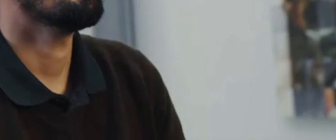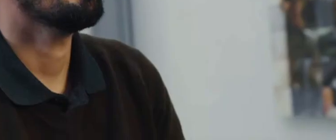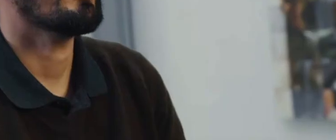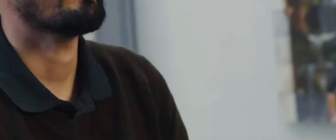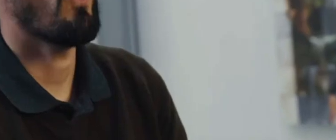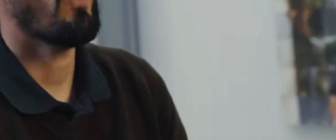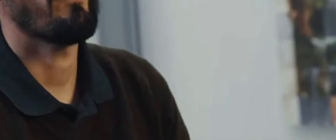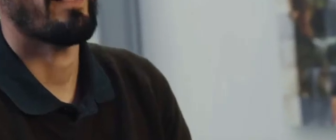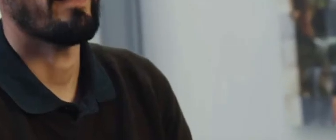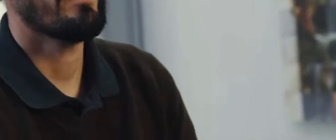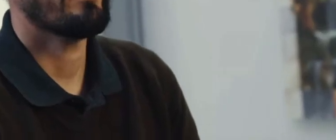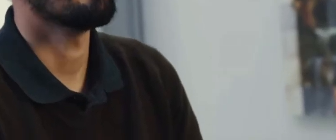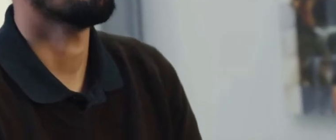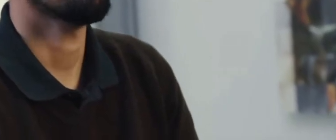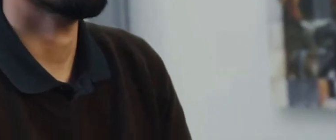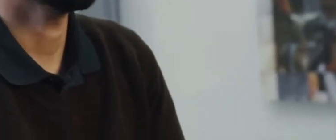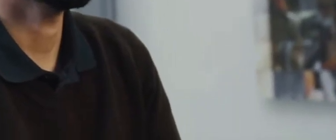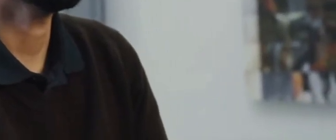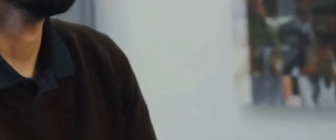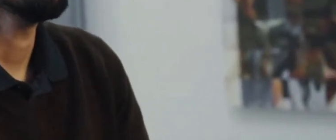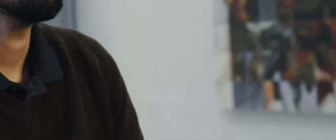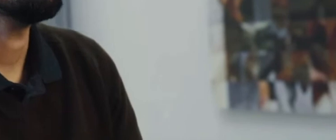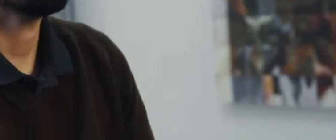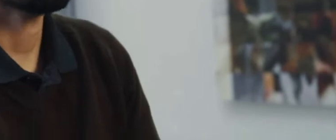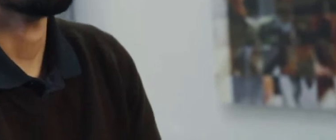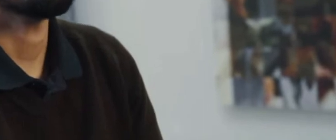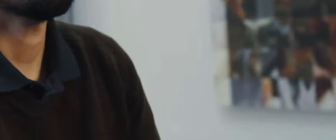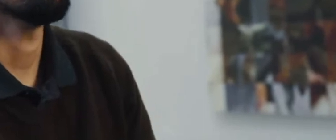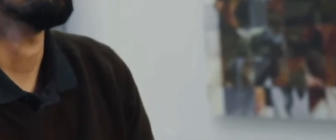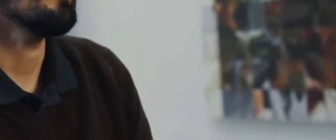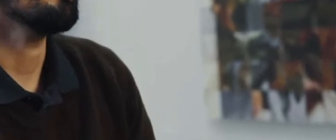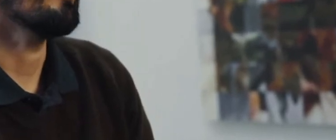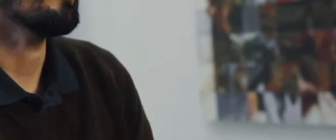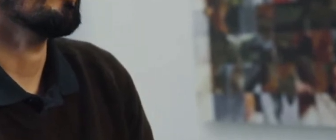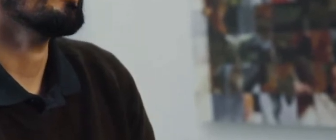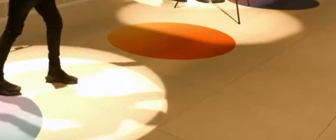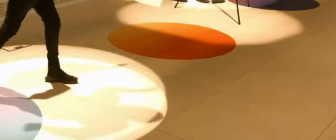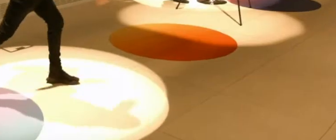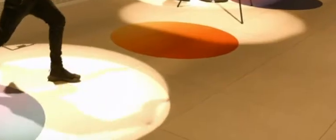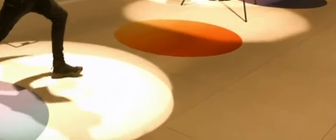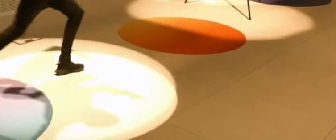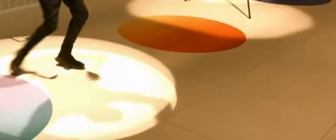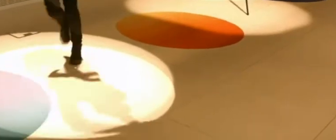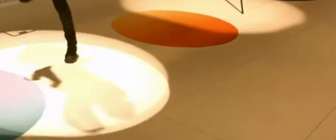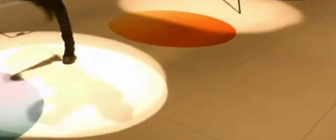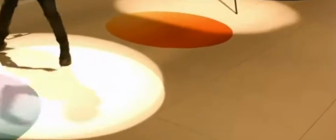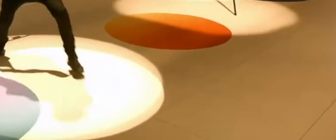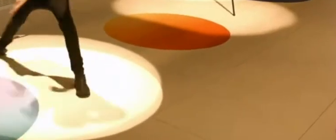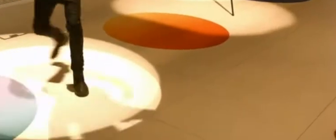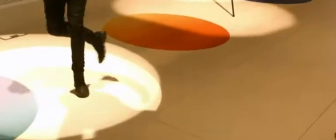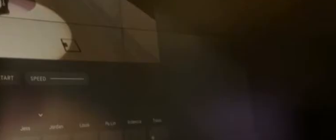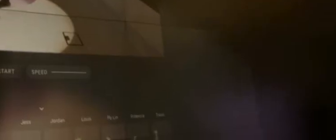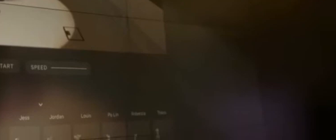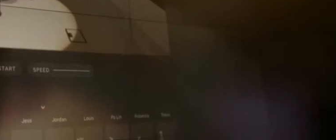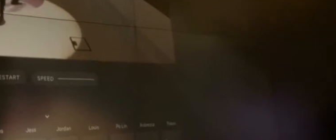exploratory. We explore with artists and cultural institutions the intersection of art and technology. So when we started working